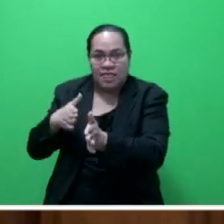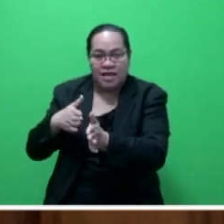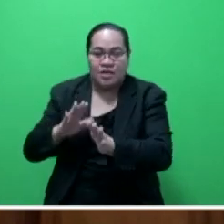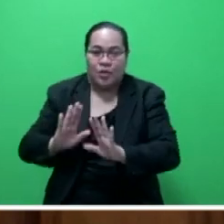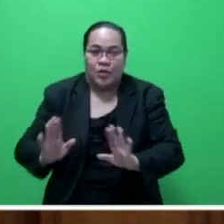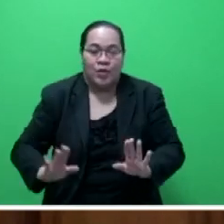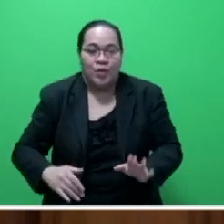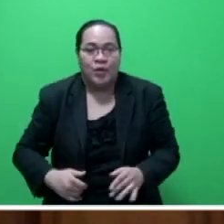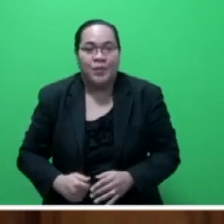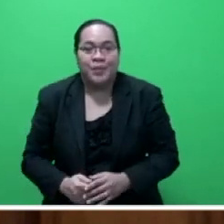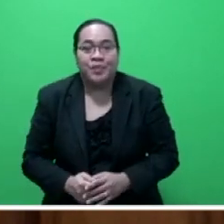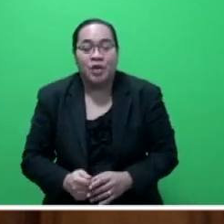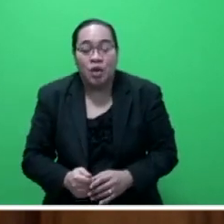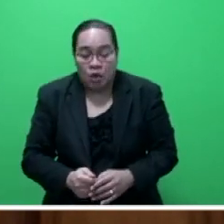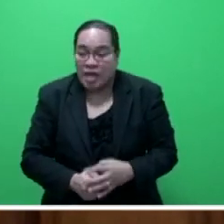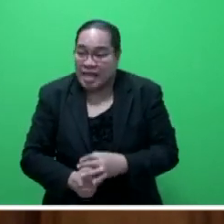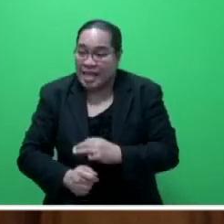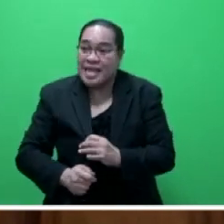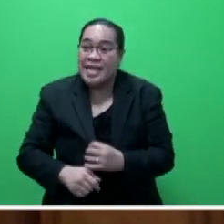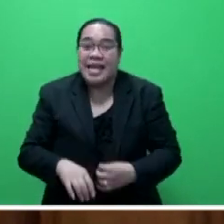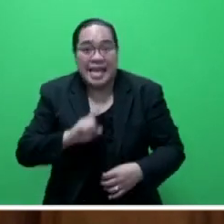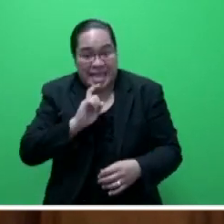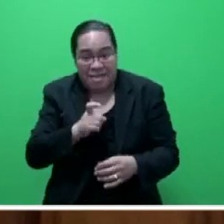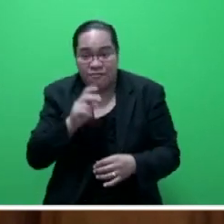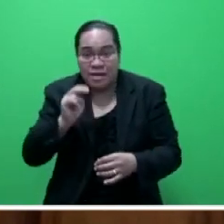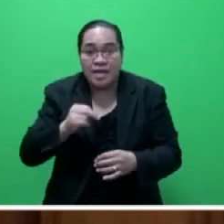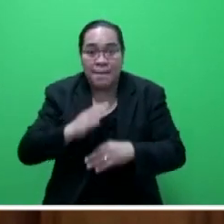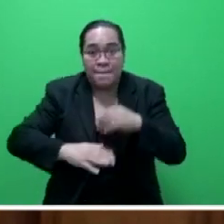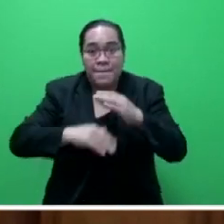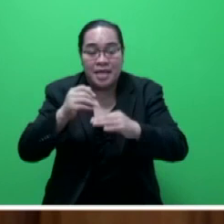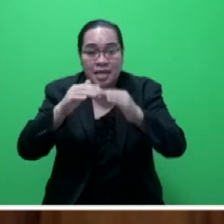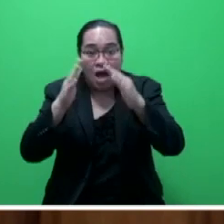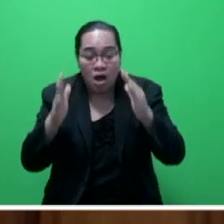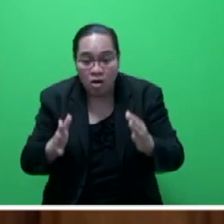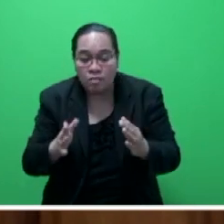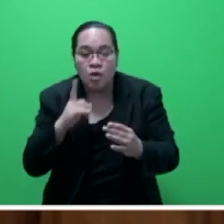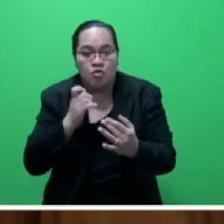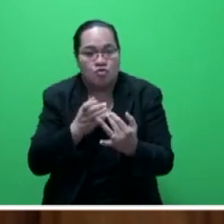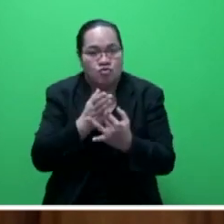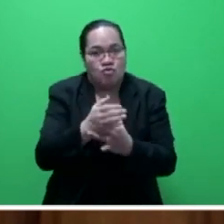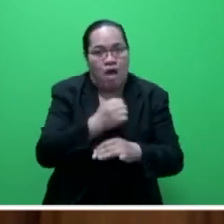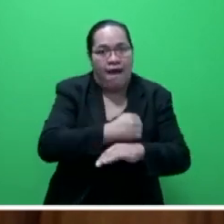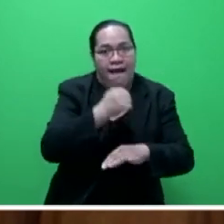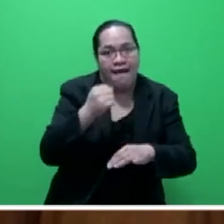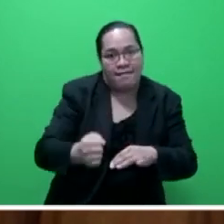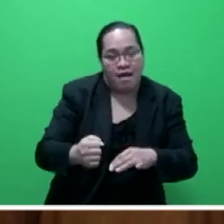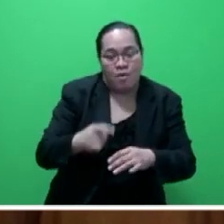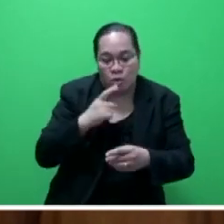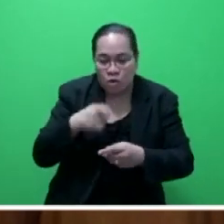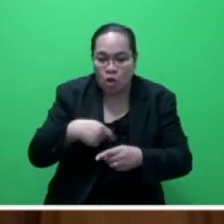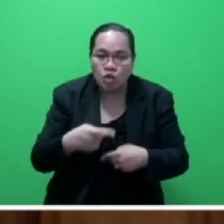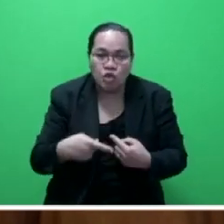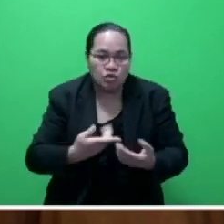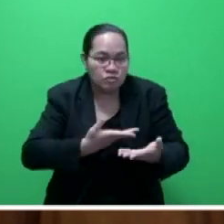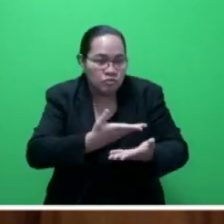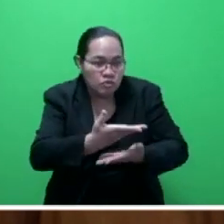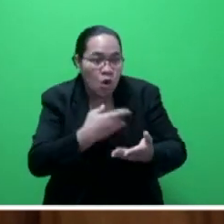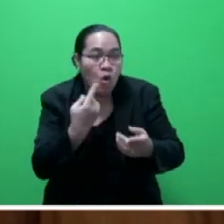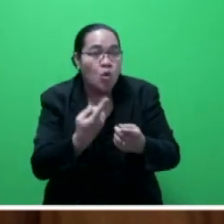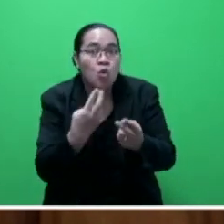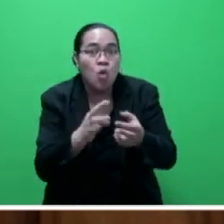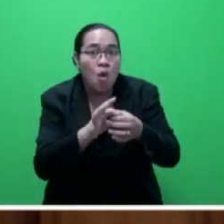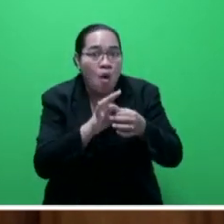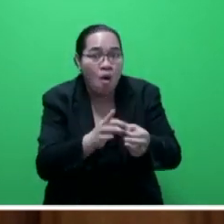addition to rebuilding homes, government, through the Ministry of Forestry, is continuing discussions with the resource owners